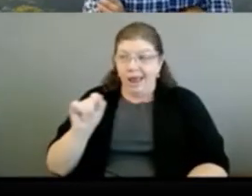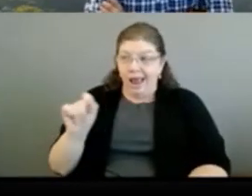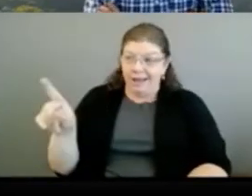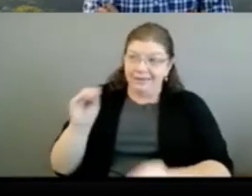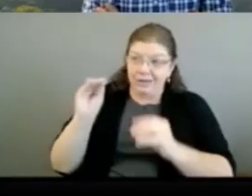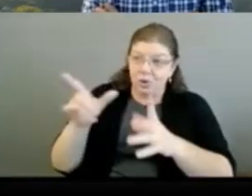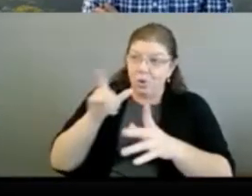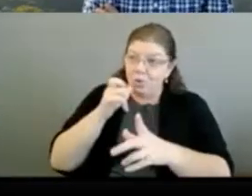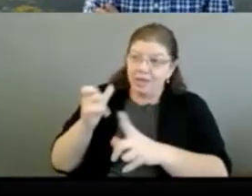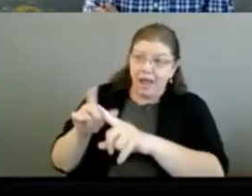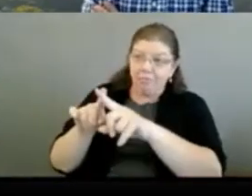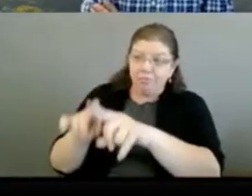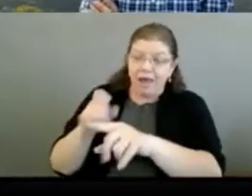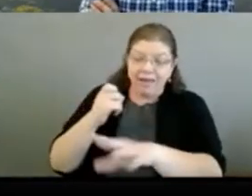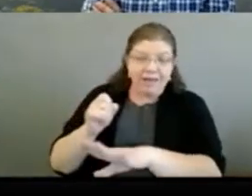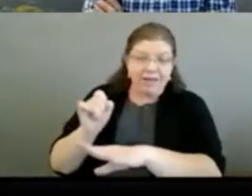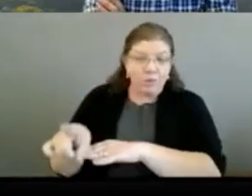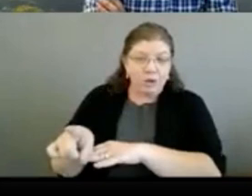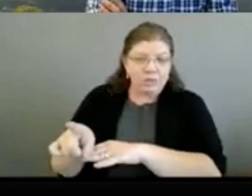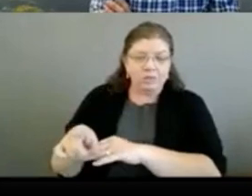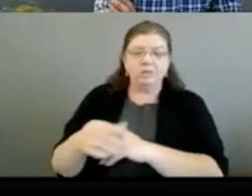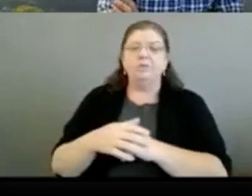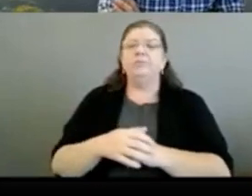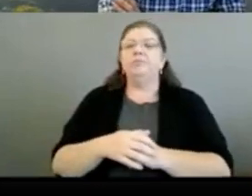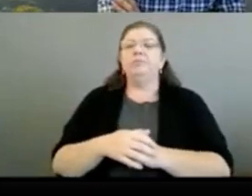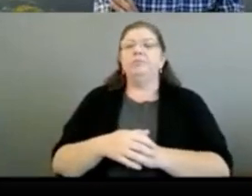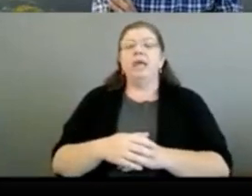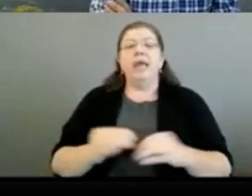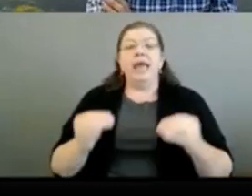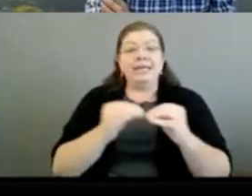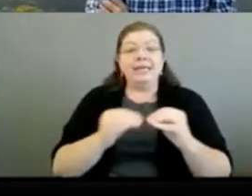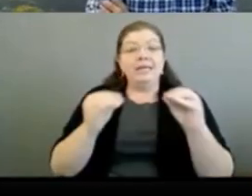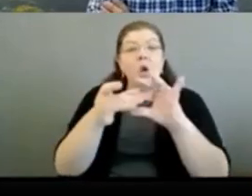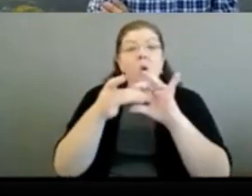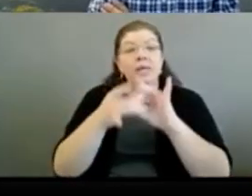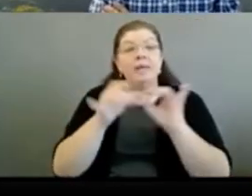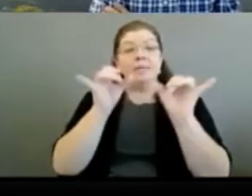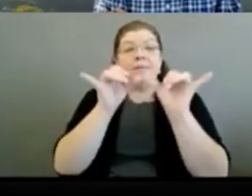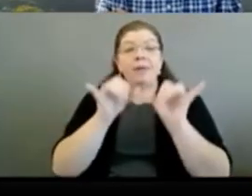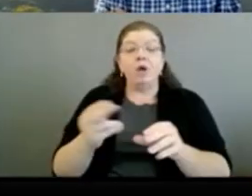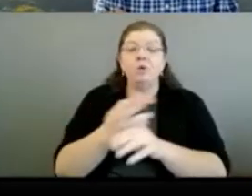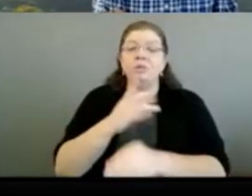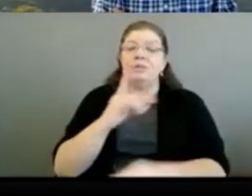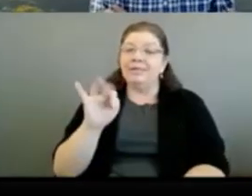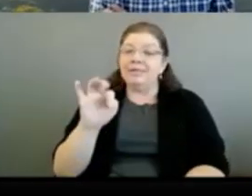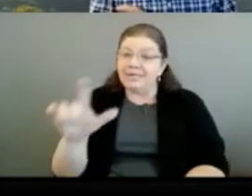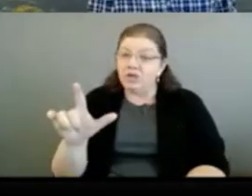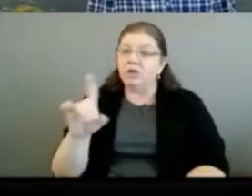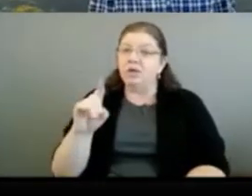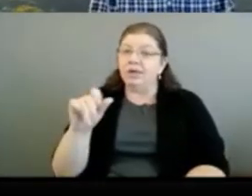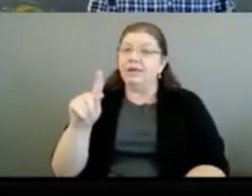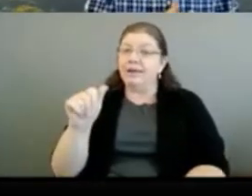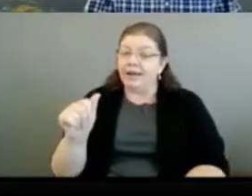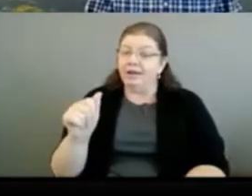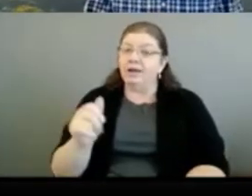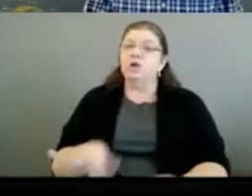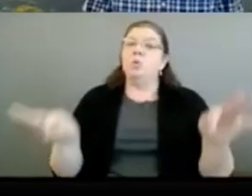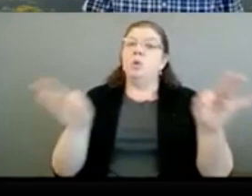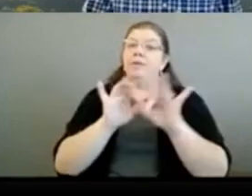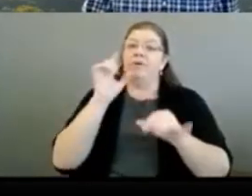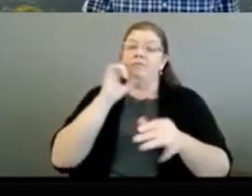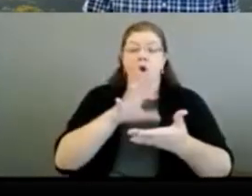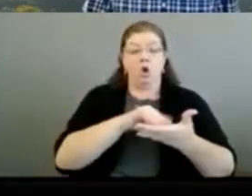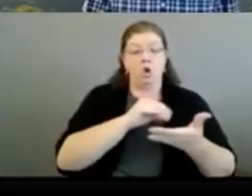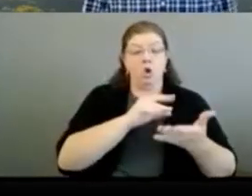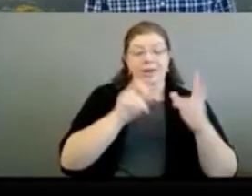they turn to when they have a question. And increasingly, relationships can be measured using digital data sources. This is especially relevant to a learning